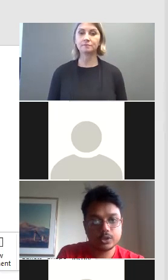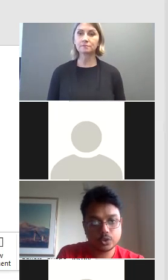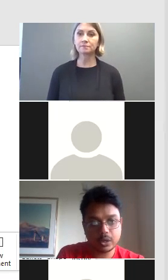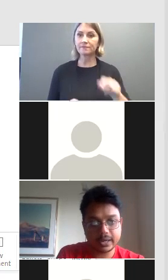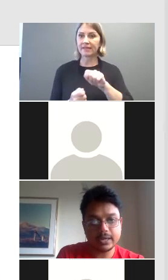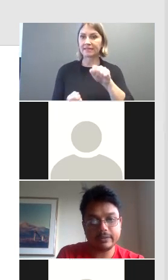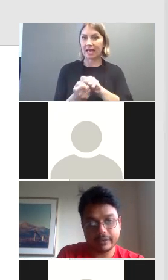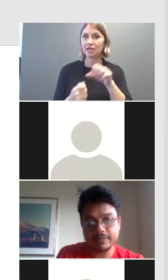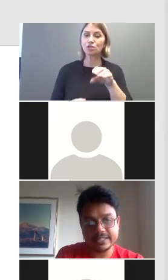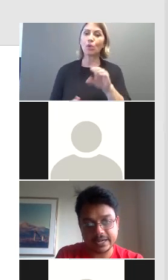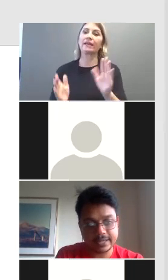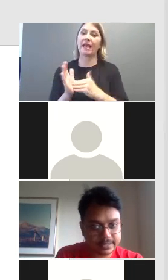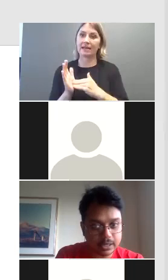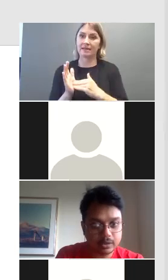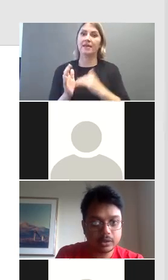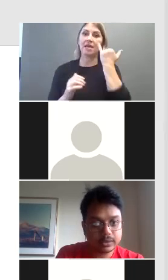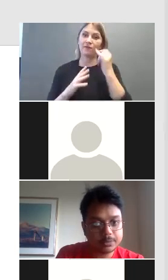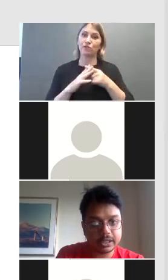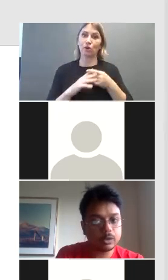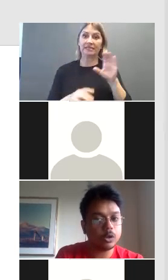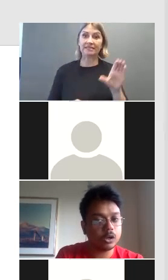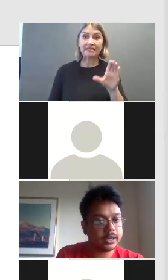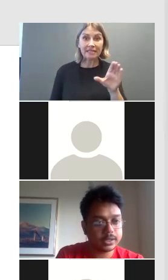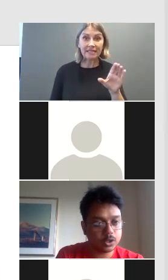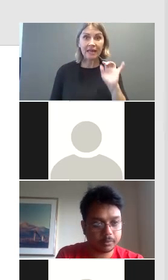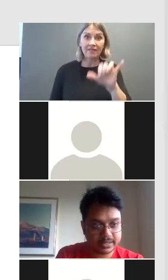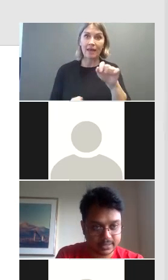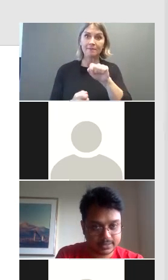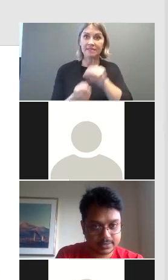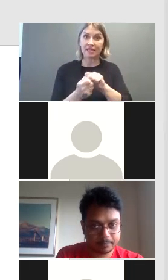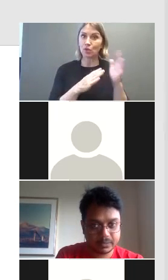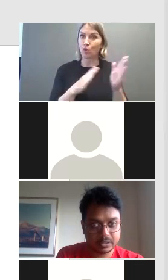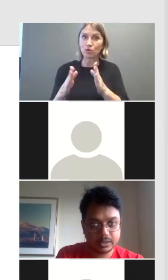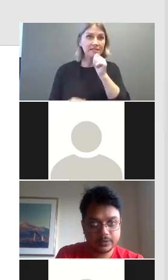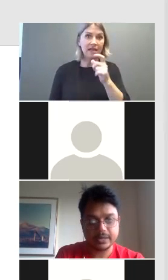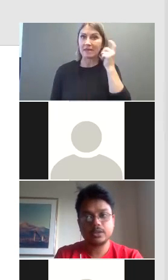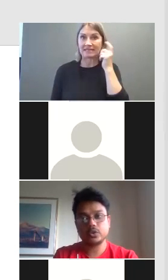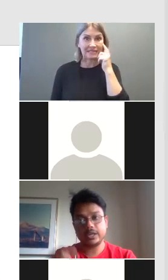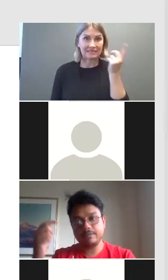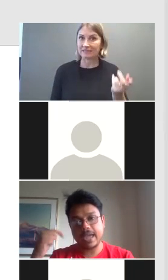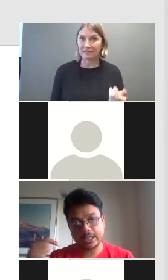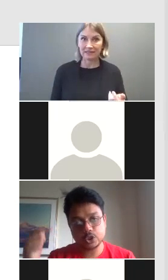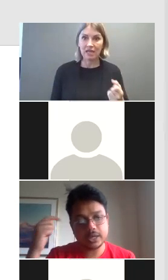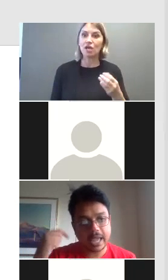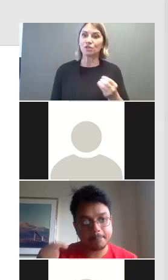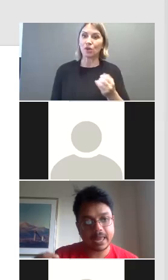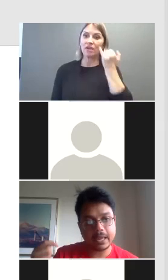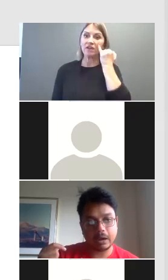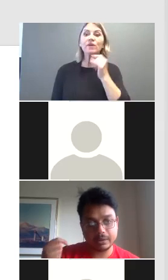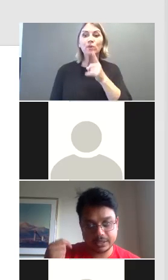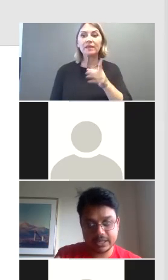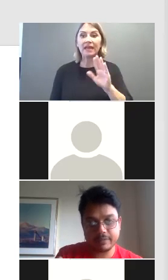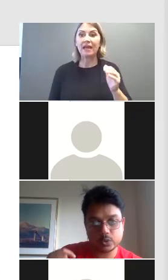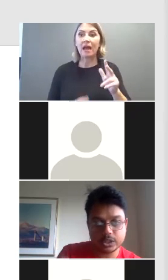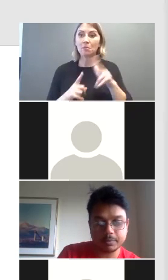Exactly. So again, even if we start at C, this particular ordering does not make sense, right? So if we actually